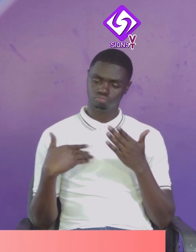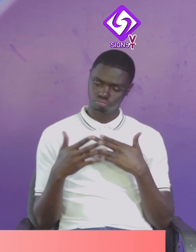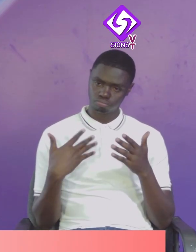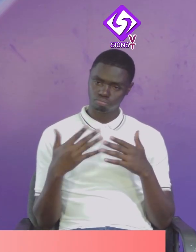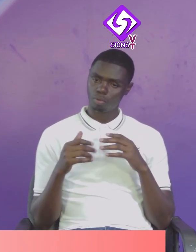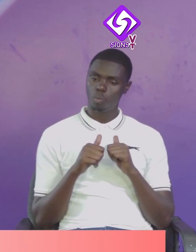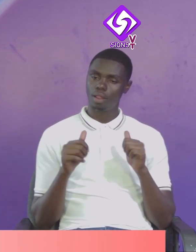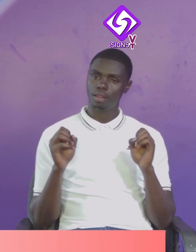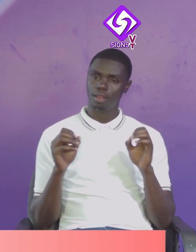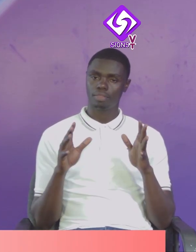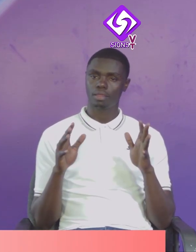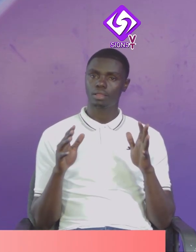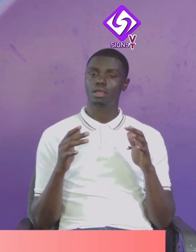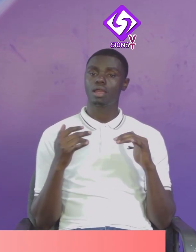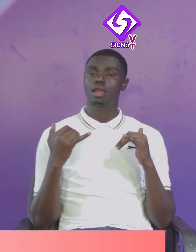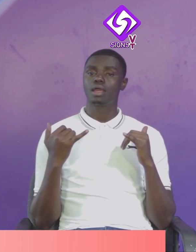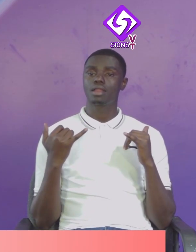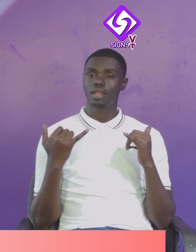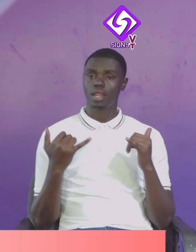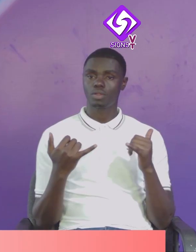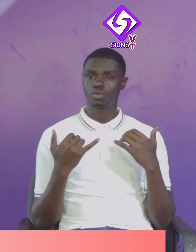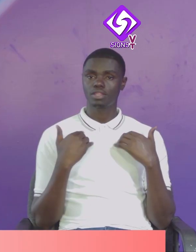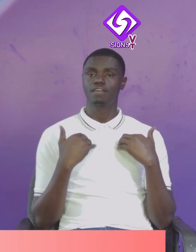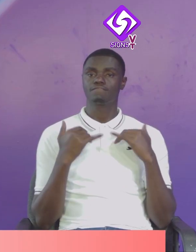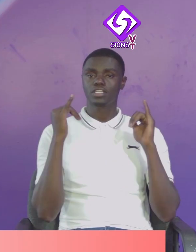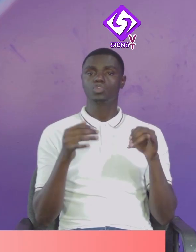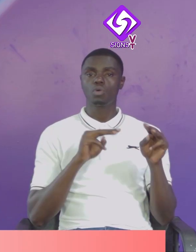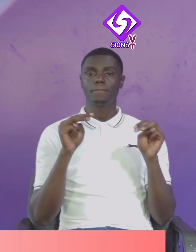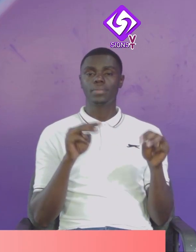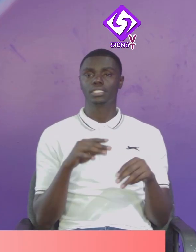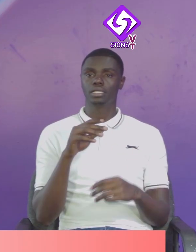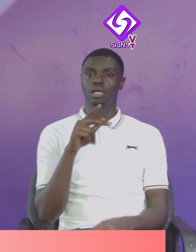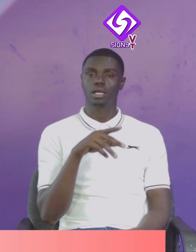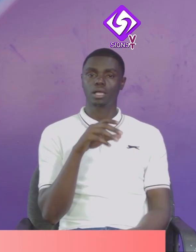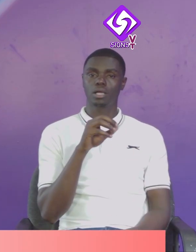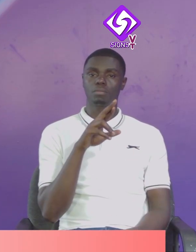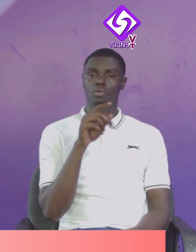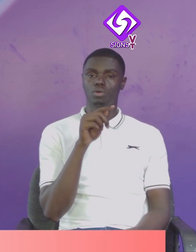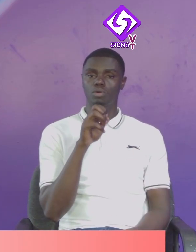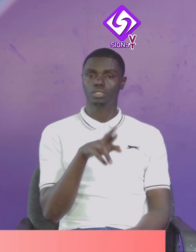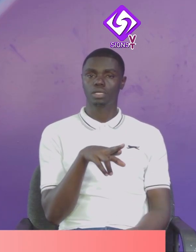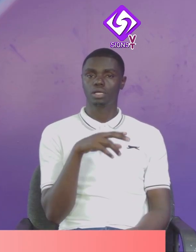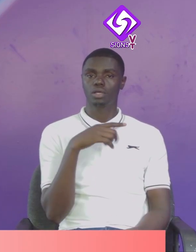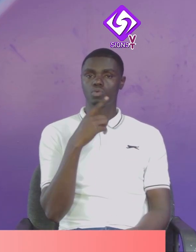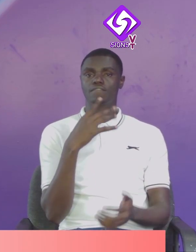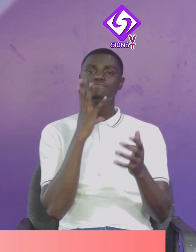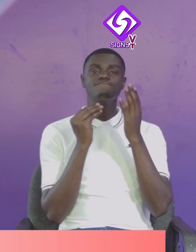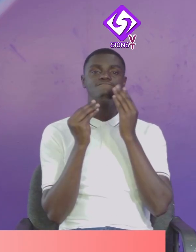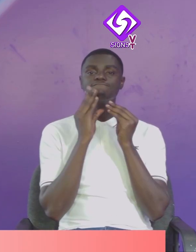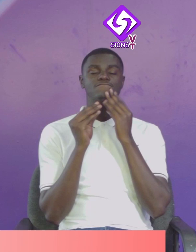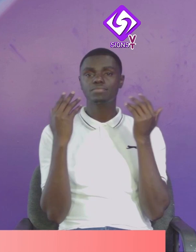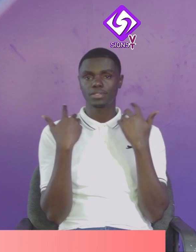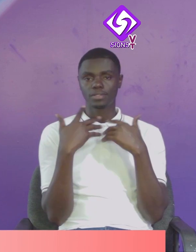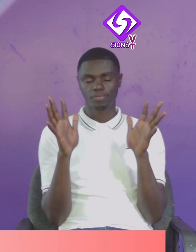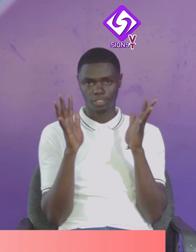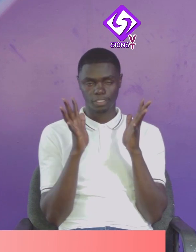the qualifiers, they're having a new manager, Graham Potter, who has experience, should I say, as